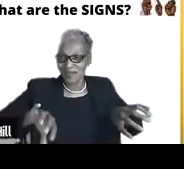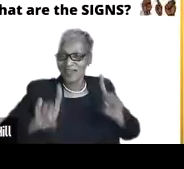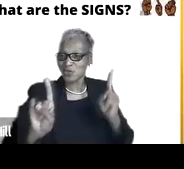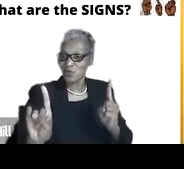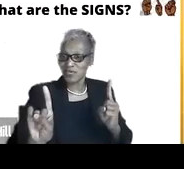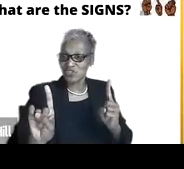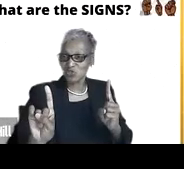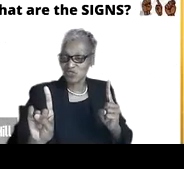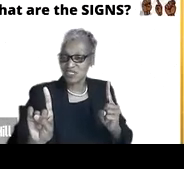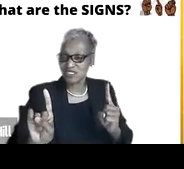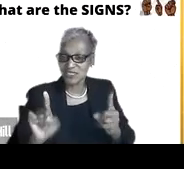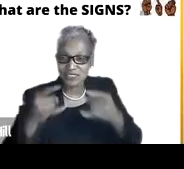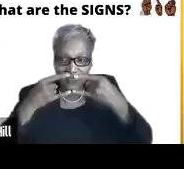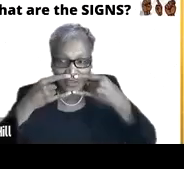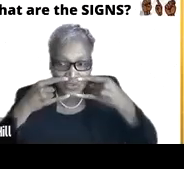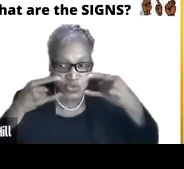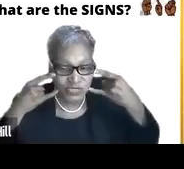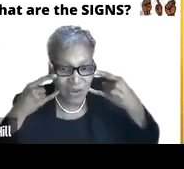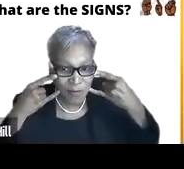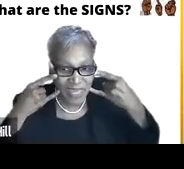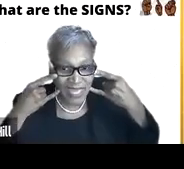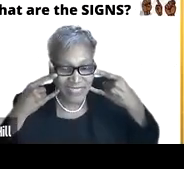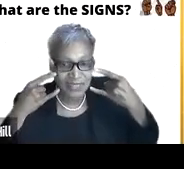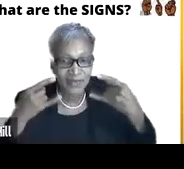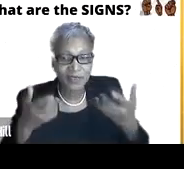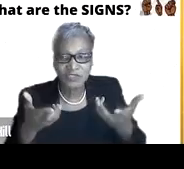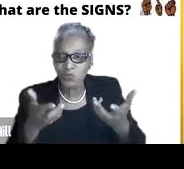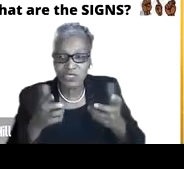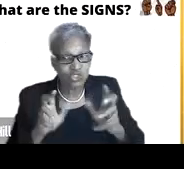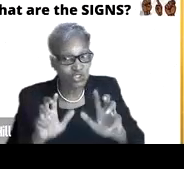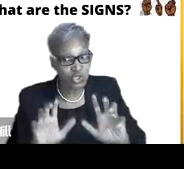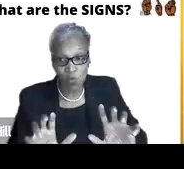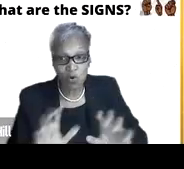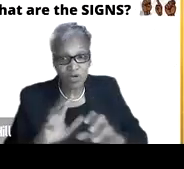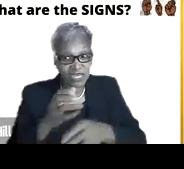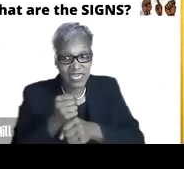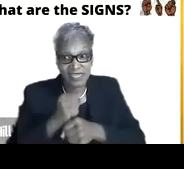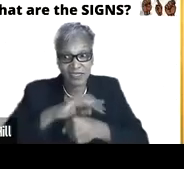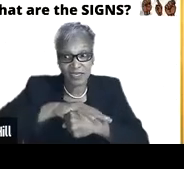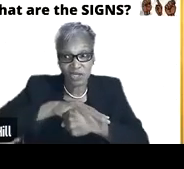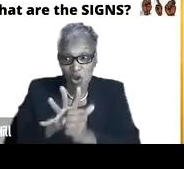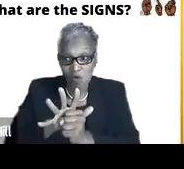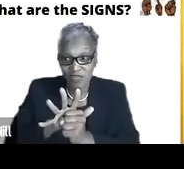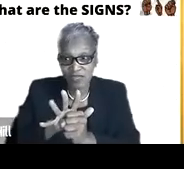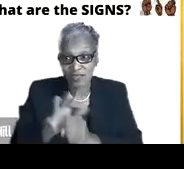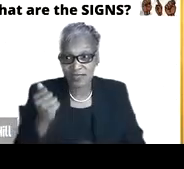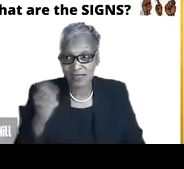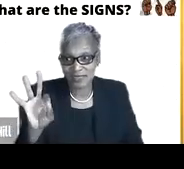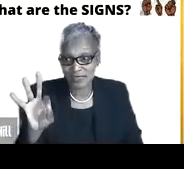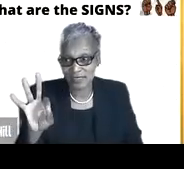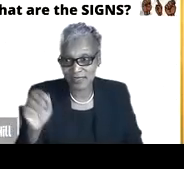okay? So we can social distance, use our mask because we don't want to get